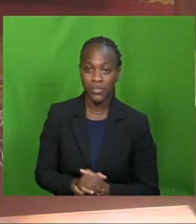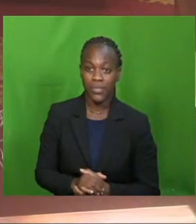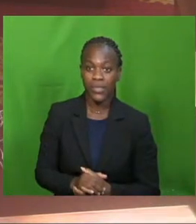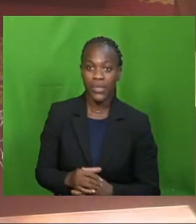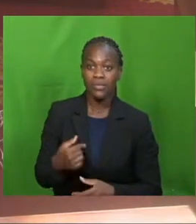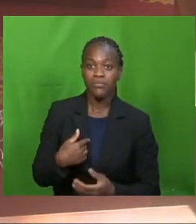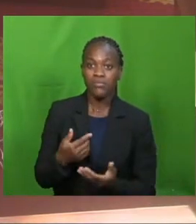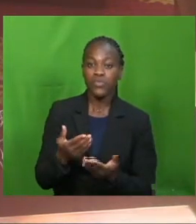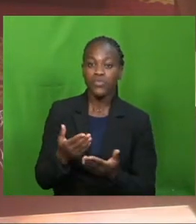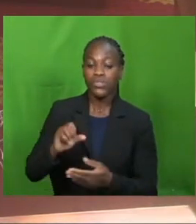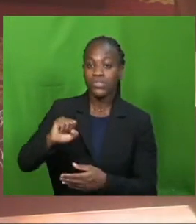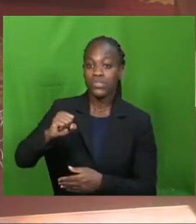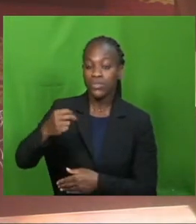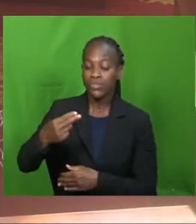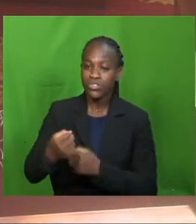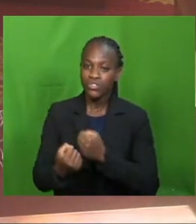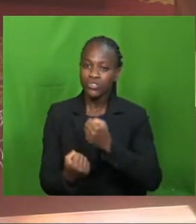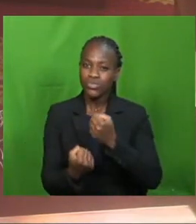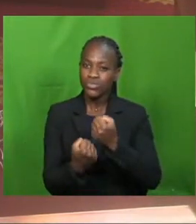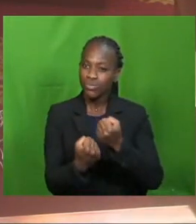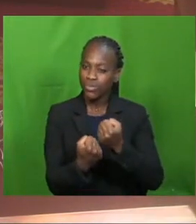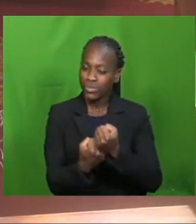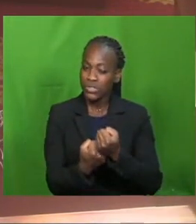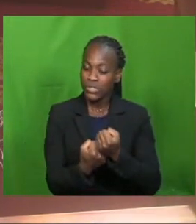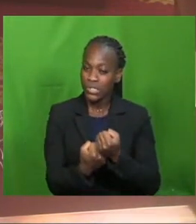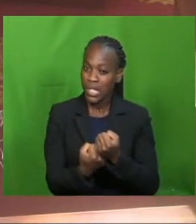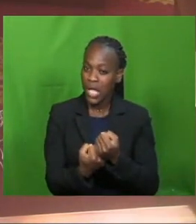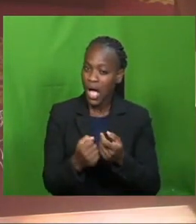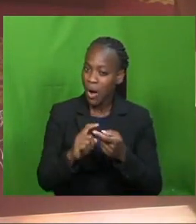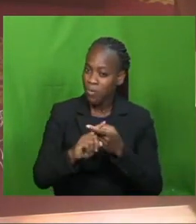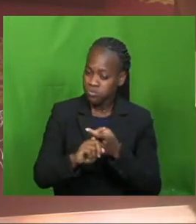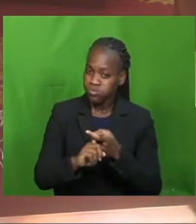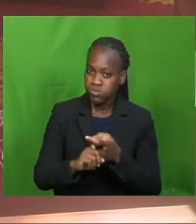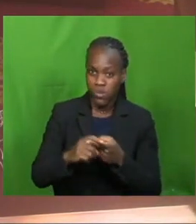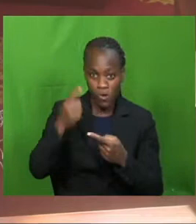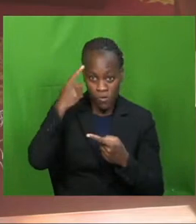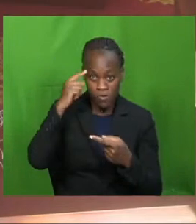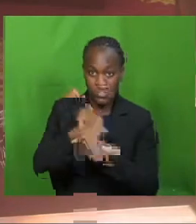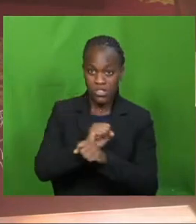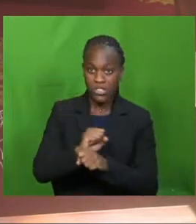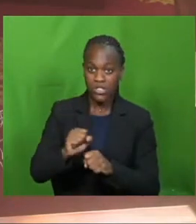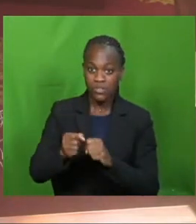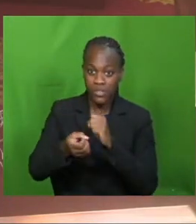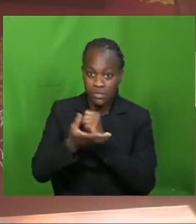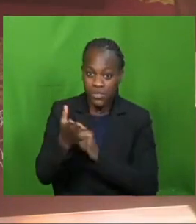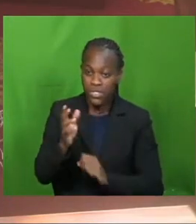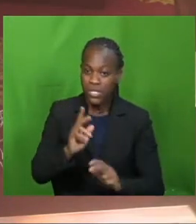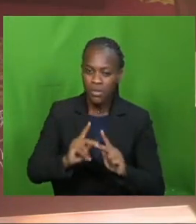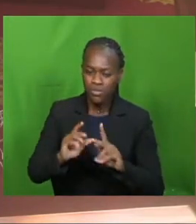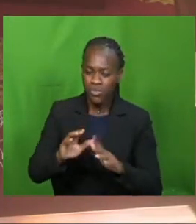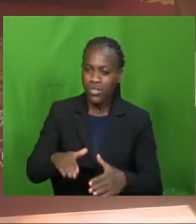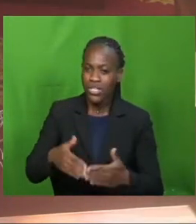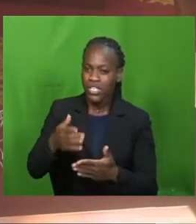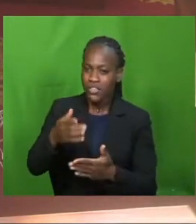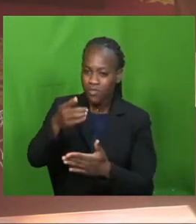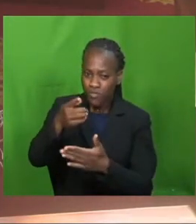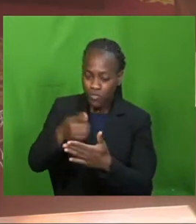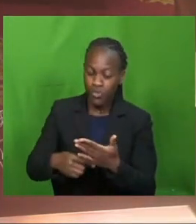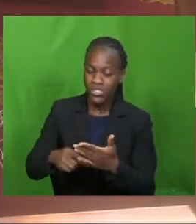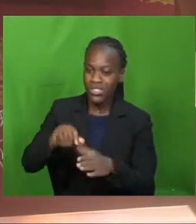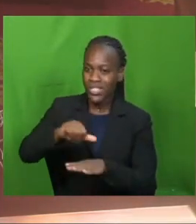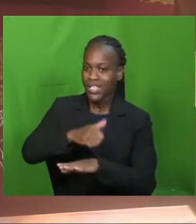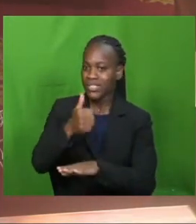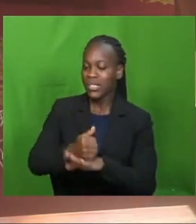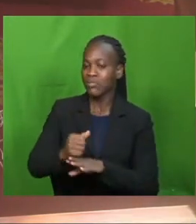call on stakeholders to support the coordinated mechanism for the safety of journalists to ensure that it delivers what it has been set up to